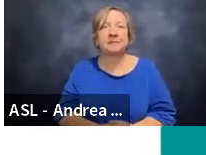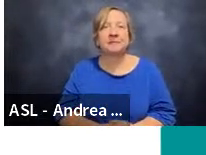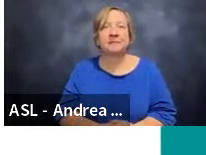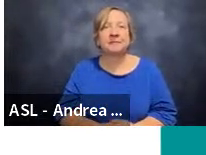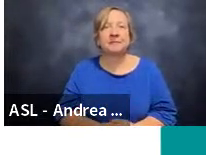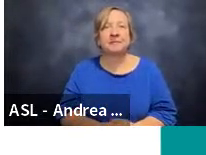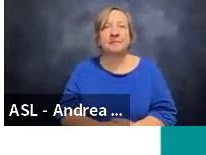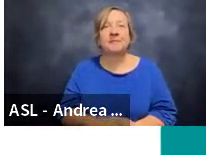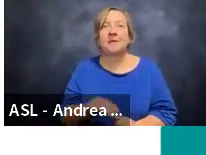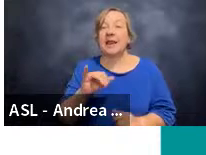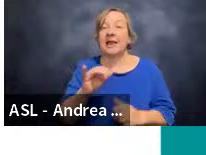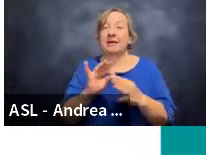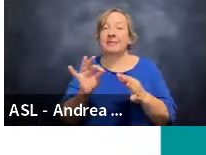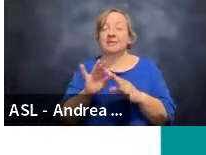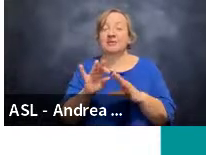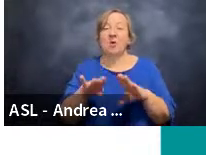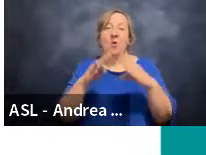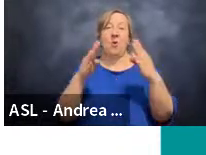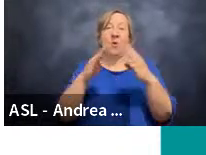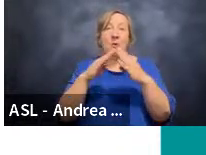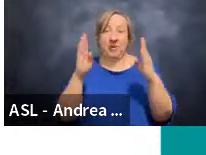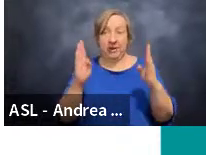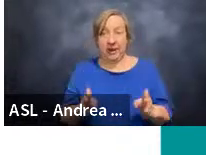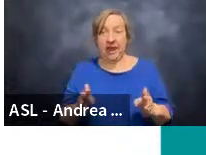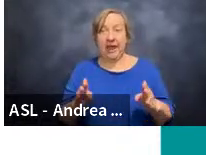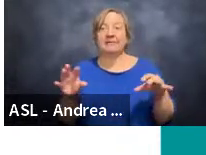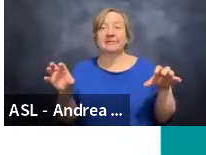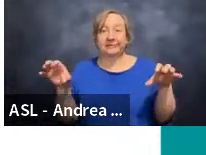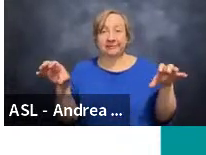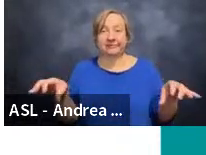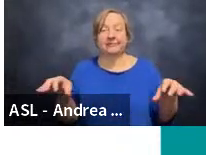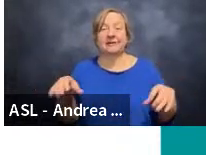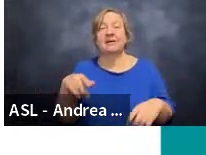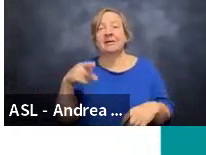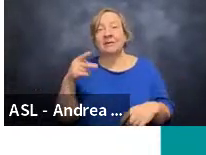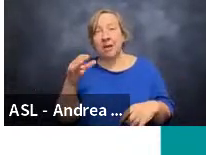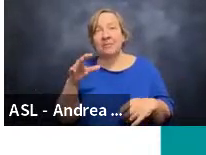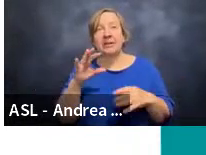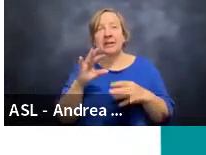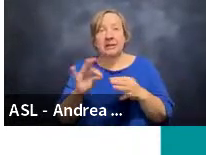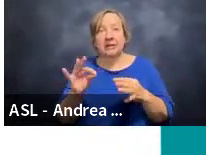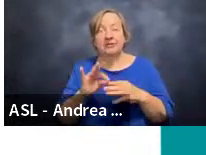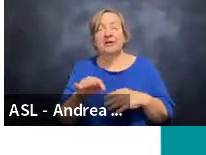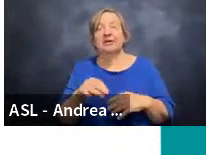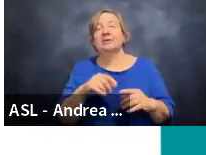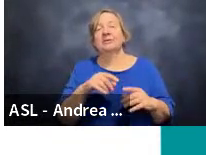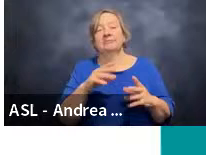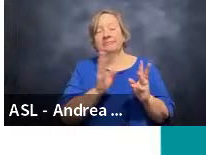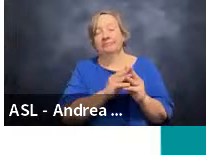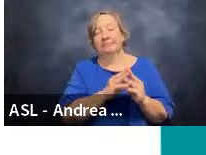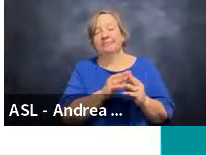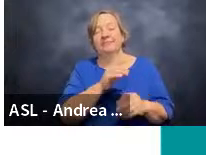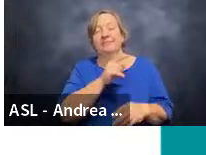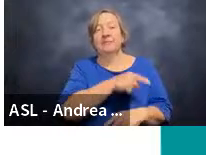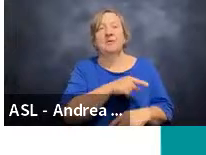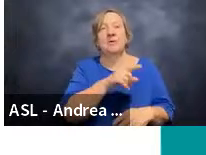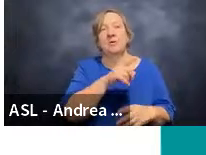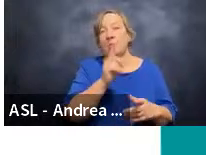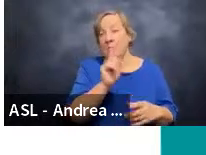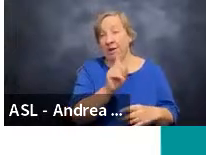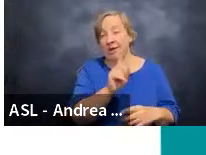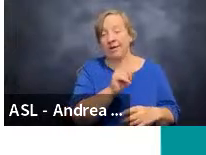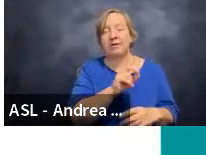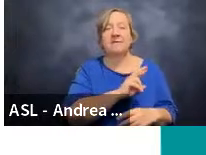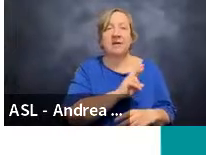So as I mentioned, the open house and public hearing. So here are the locations. So in